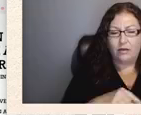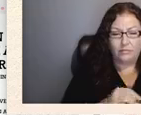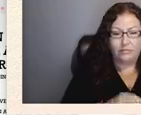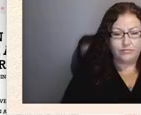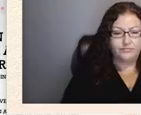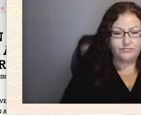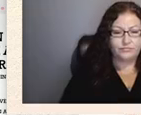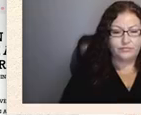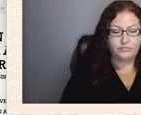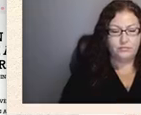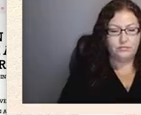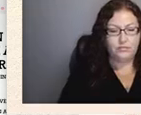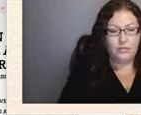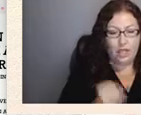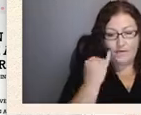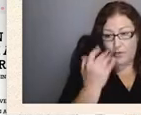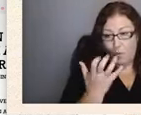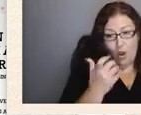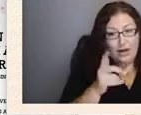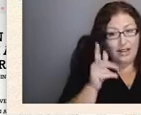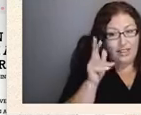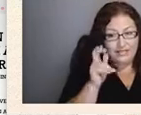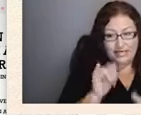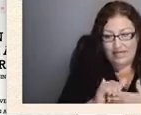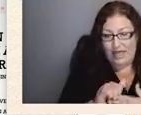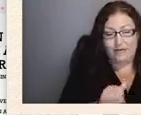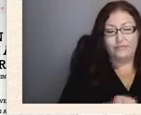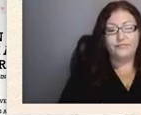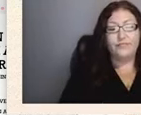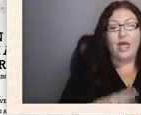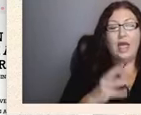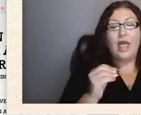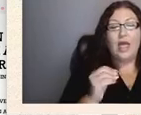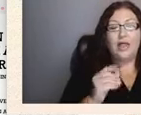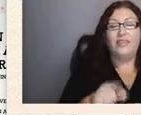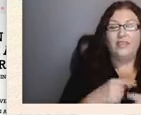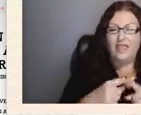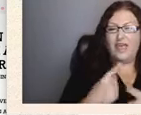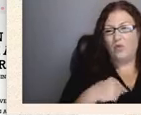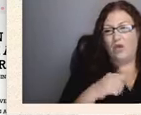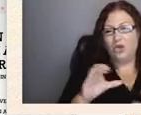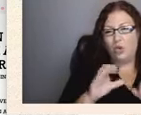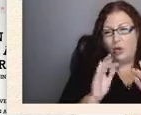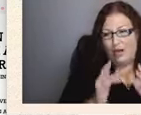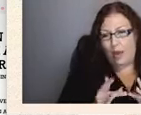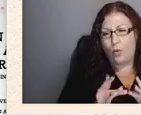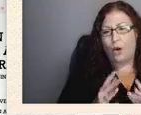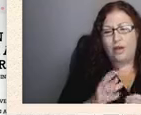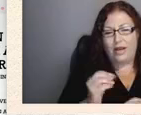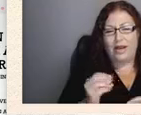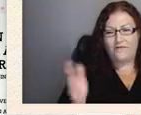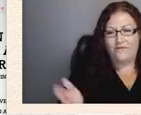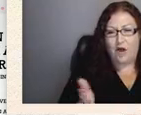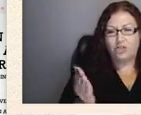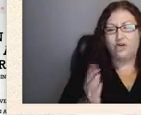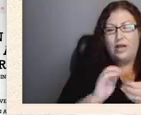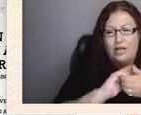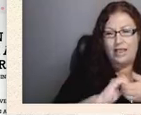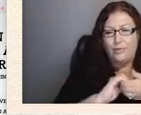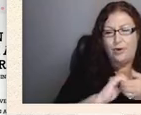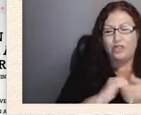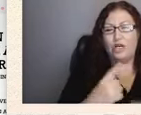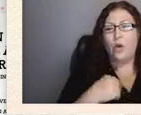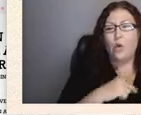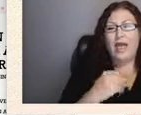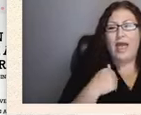to if you're interested. And then we facilitate networking and foster collaboration. We have an executive